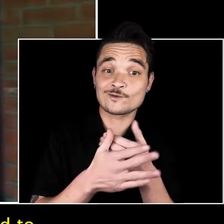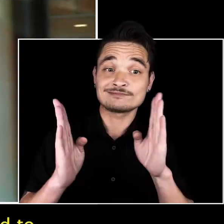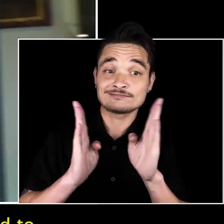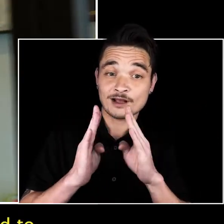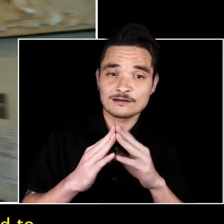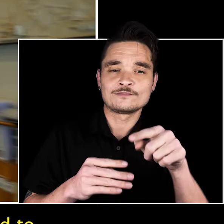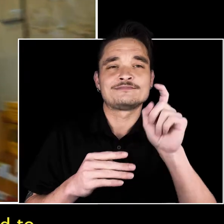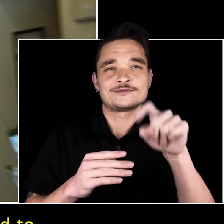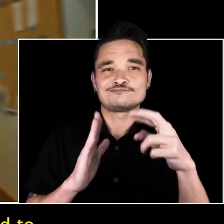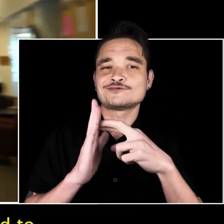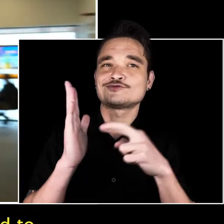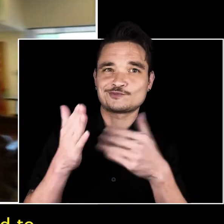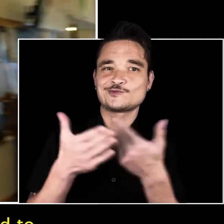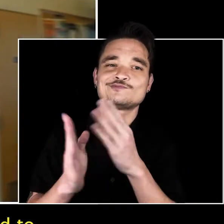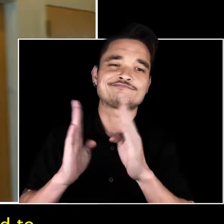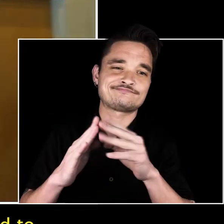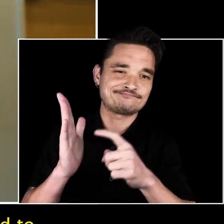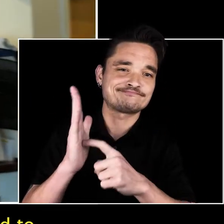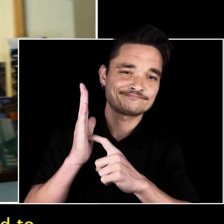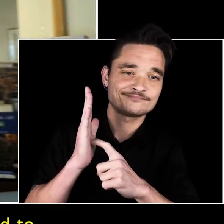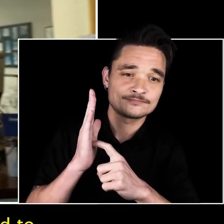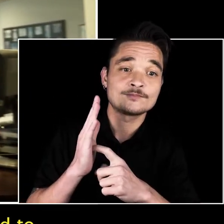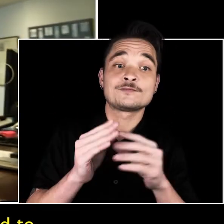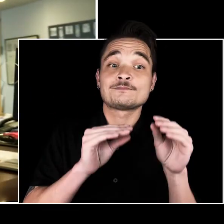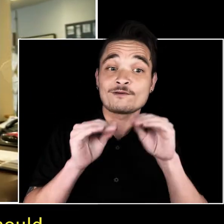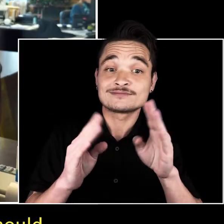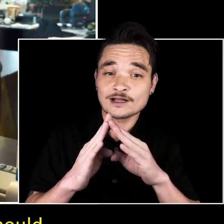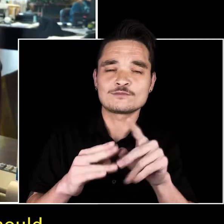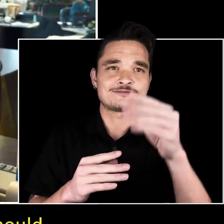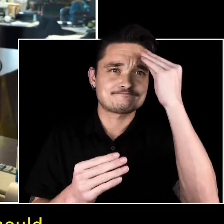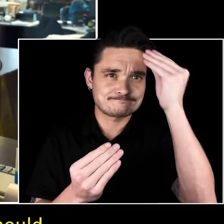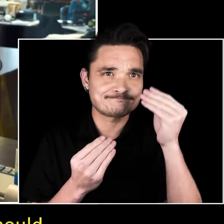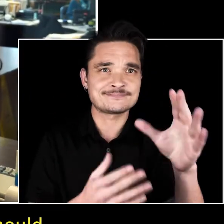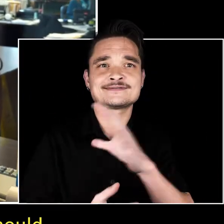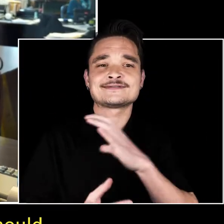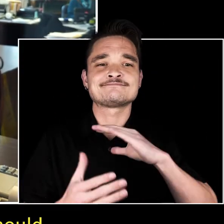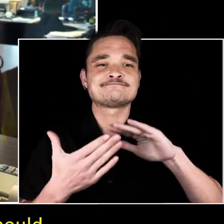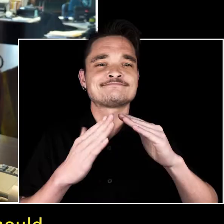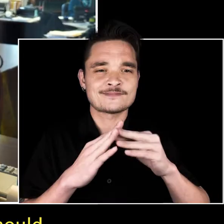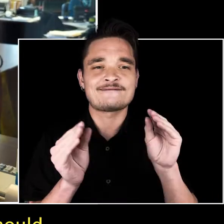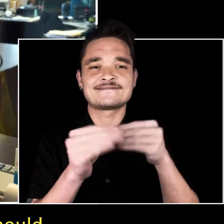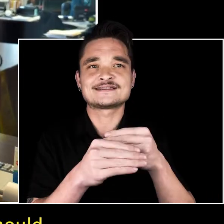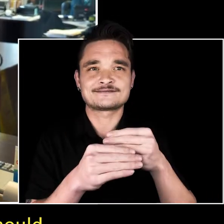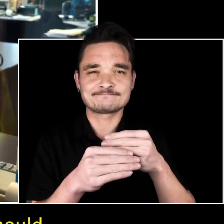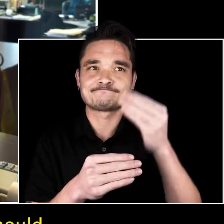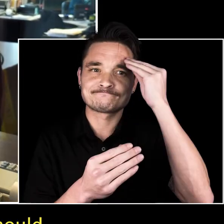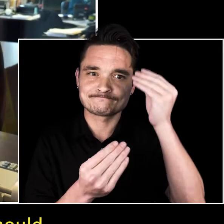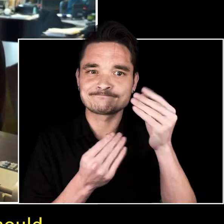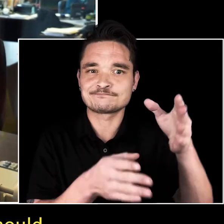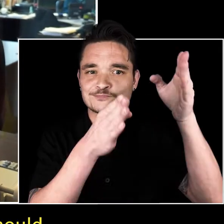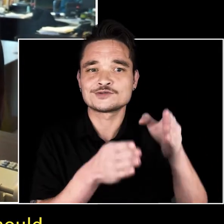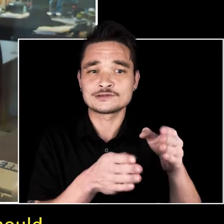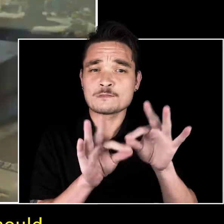If you move to a new town, you need to register to vote in that new town. If you move within your town, you should update your voter record